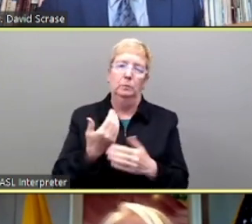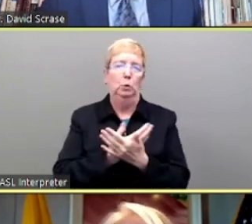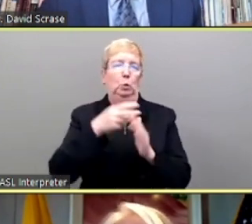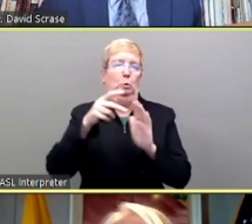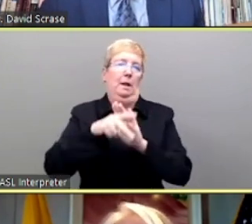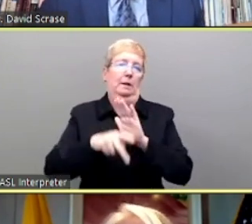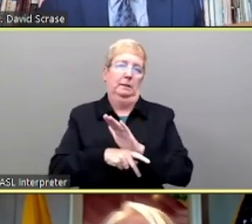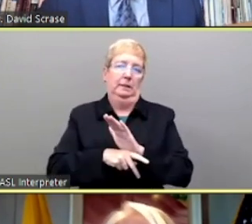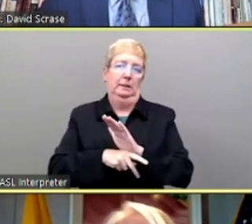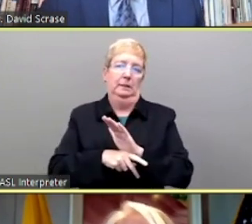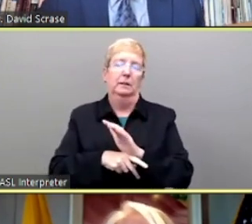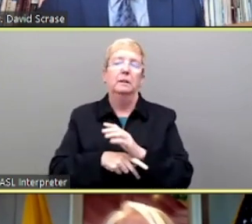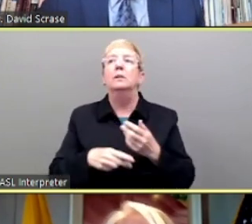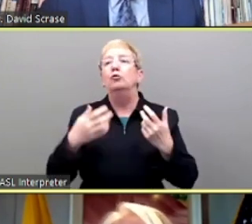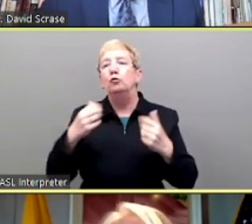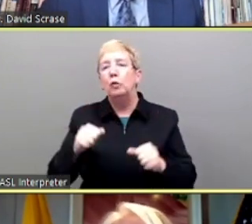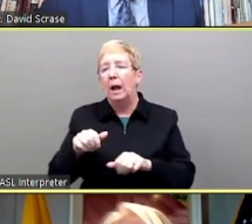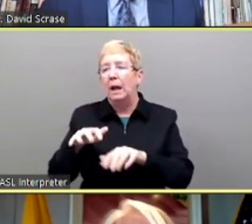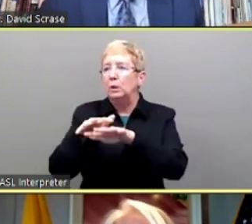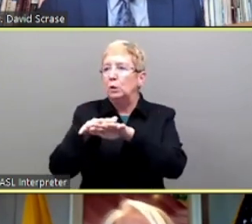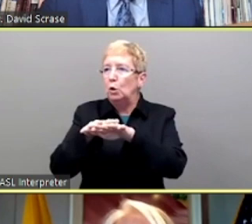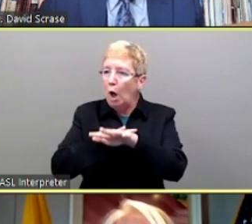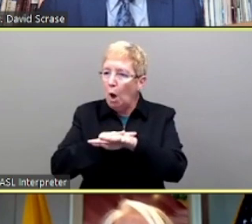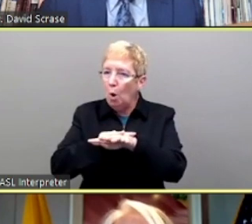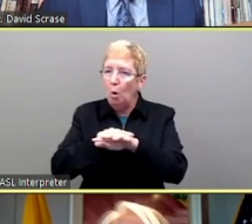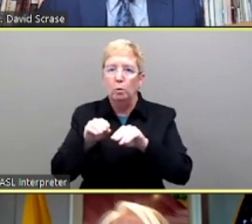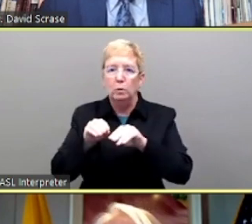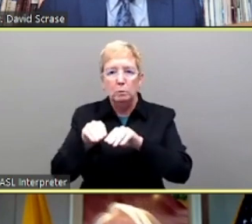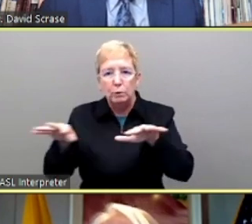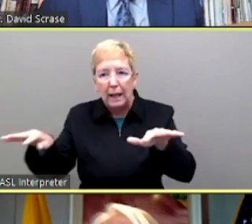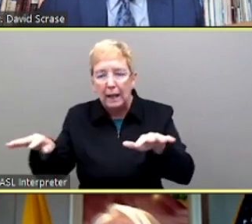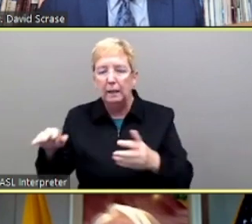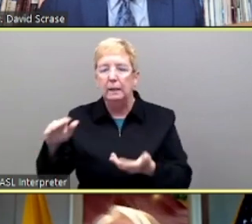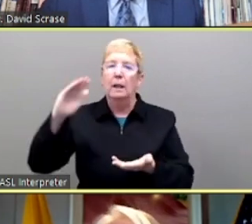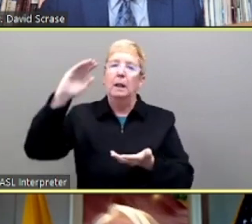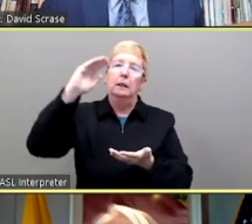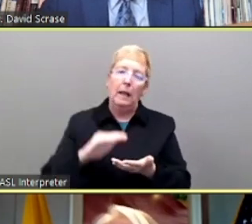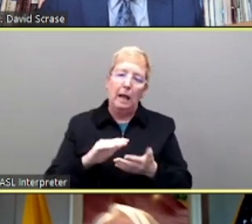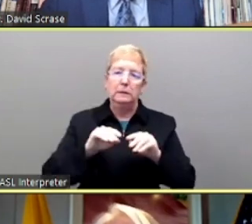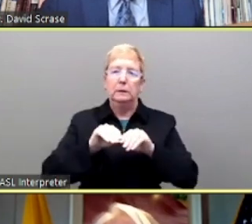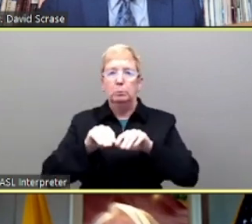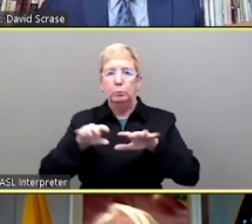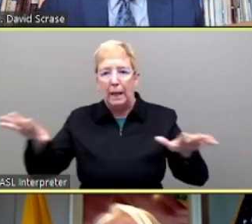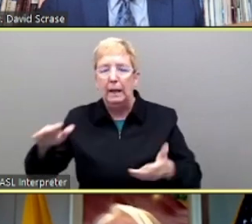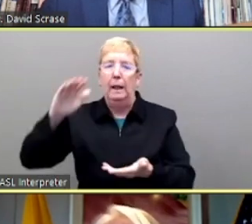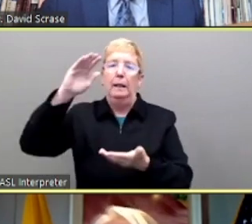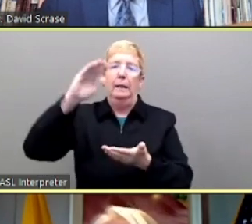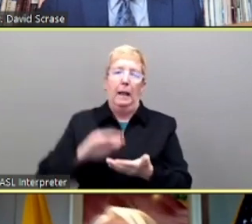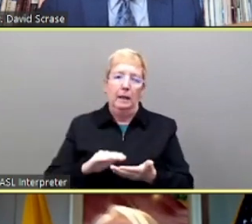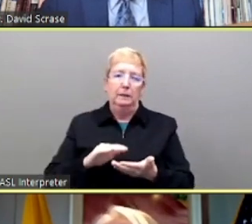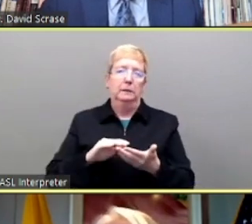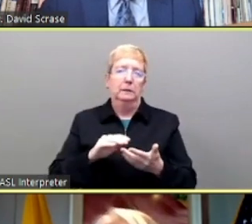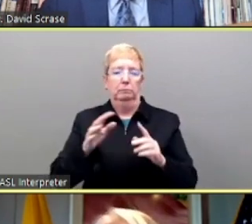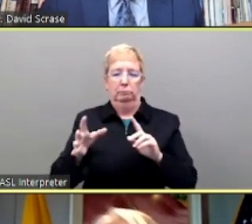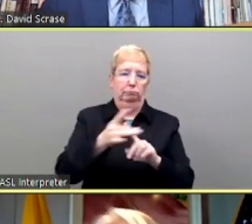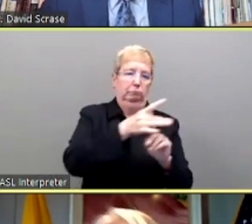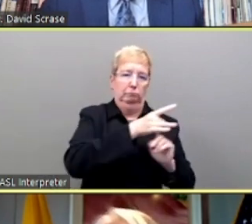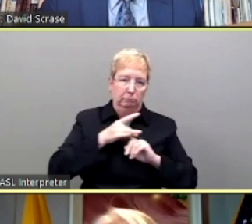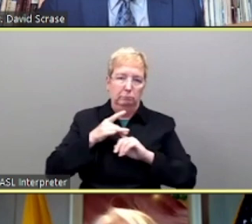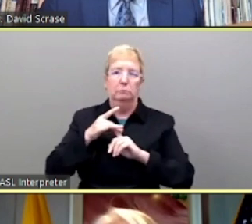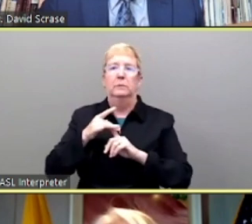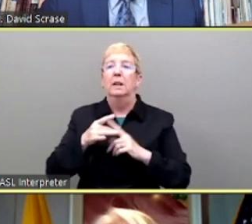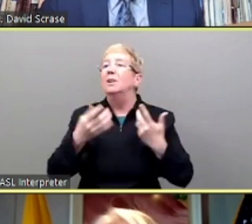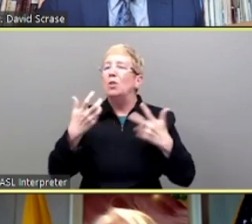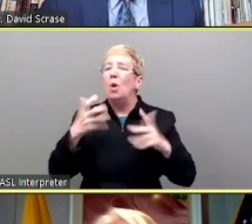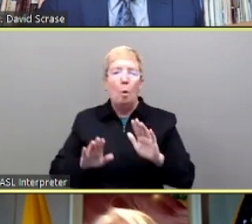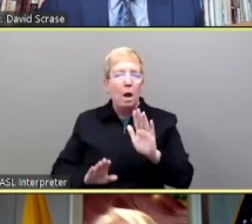reduce the rate of infection, lower the positivity rates, they blunt the transmittal rates, right? These surges